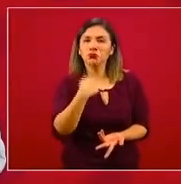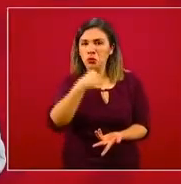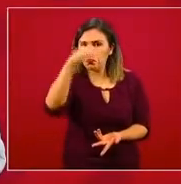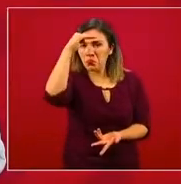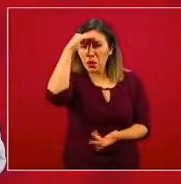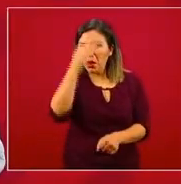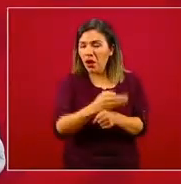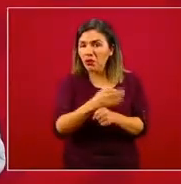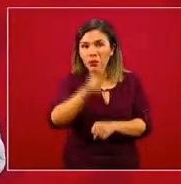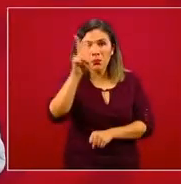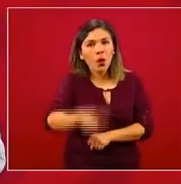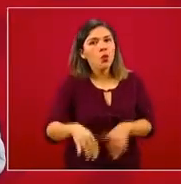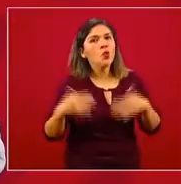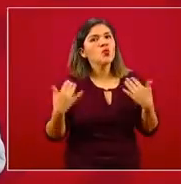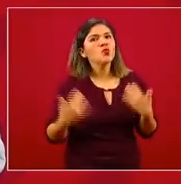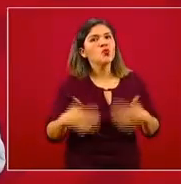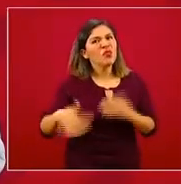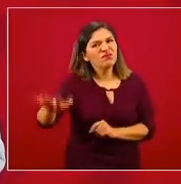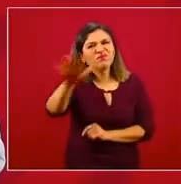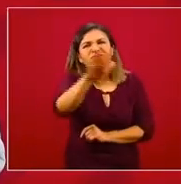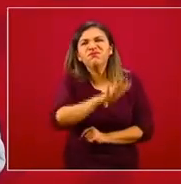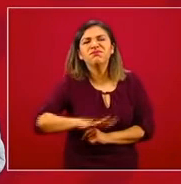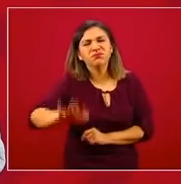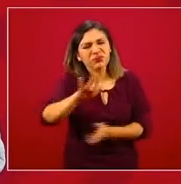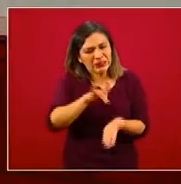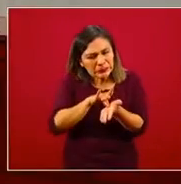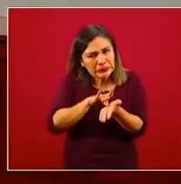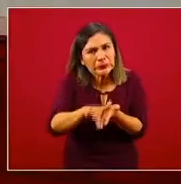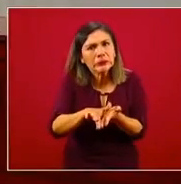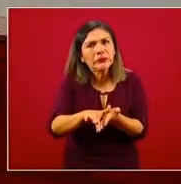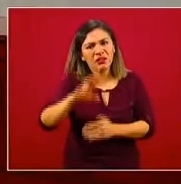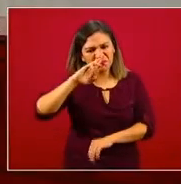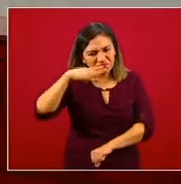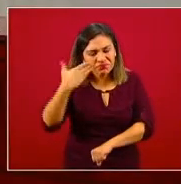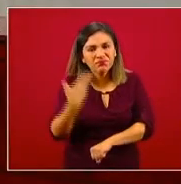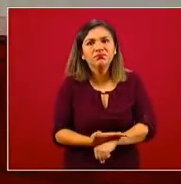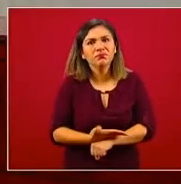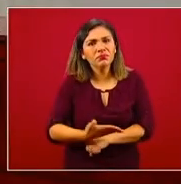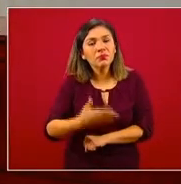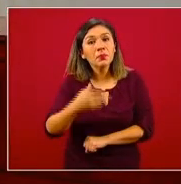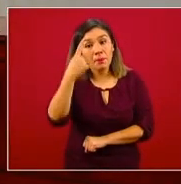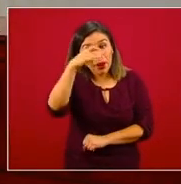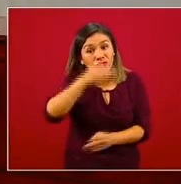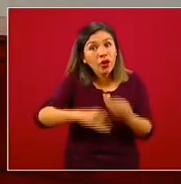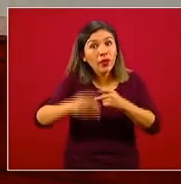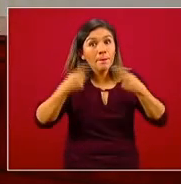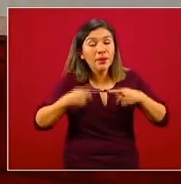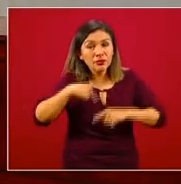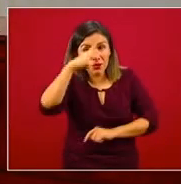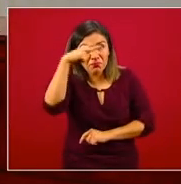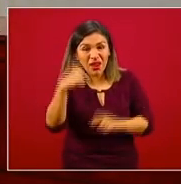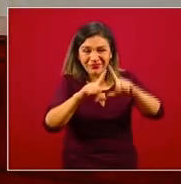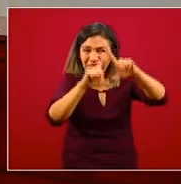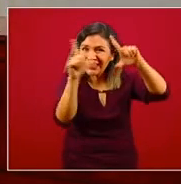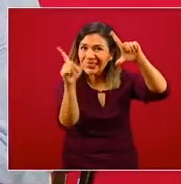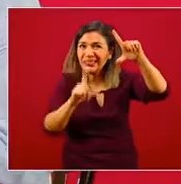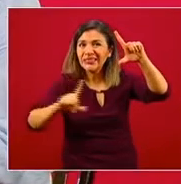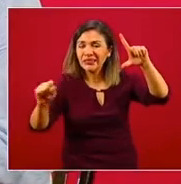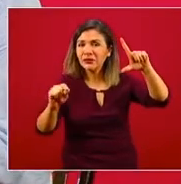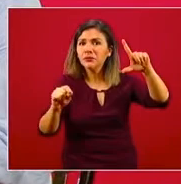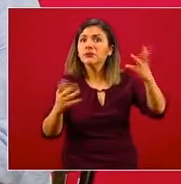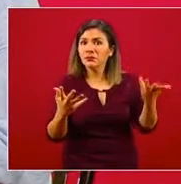living. That's why we are considering that the gesture of solidarity and responsibility